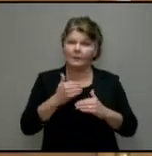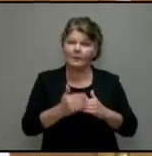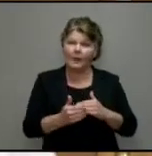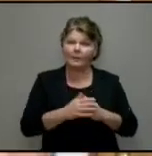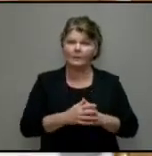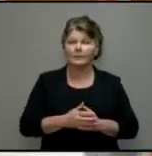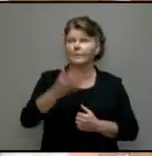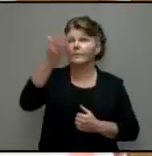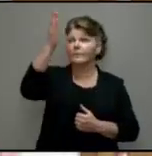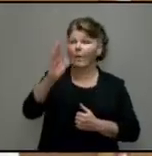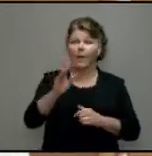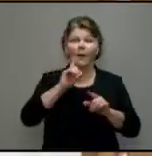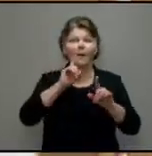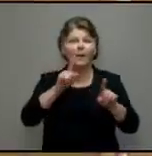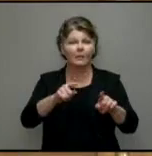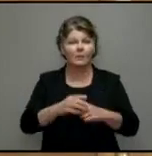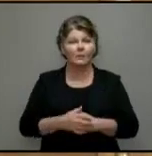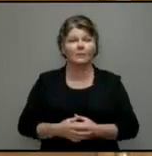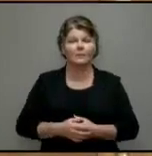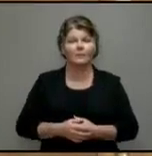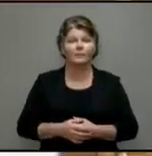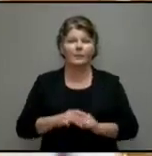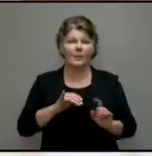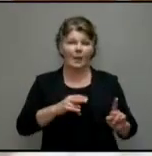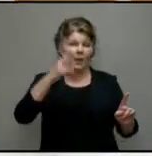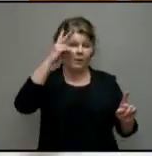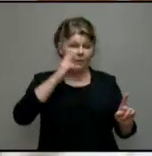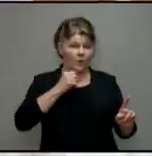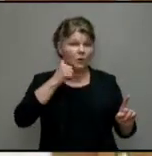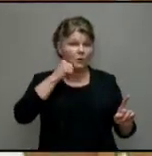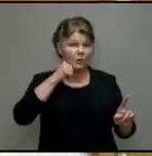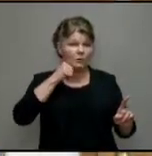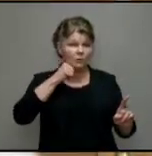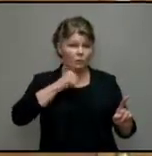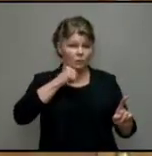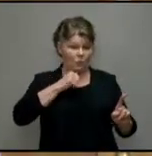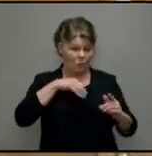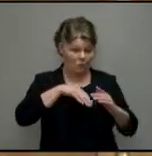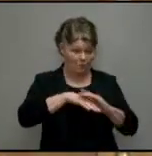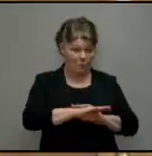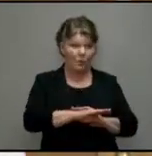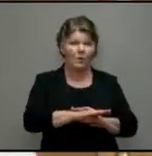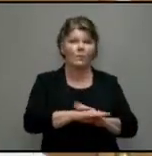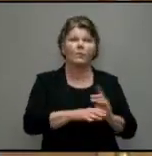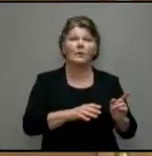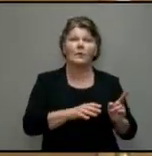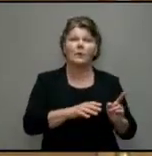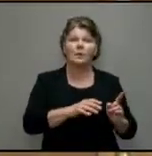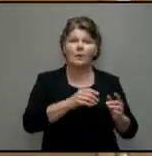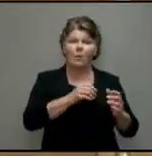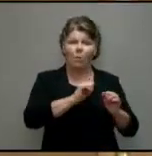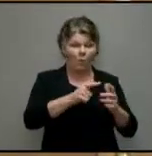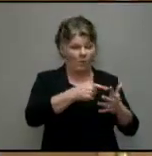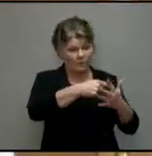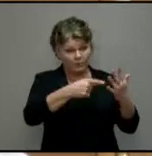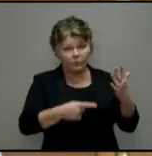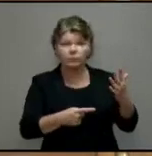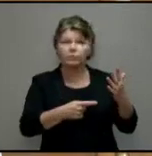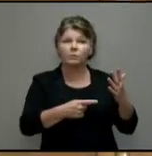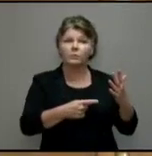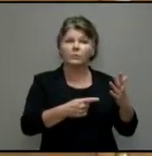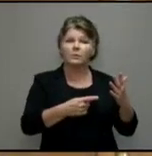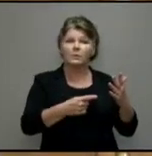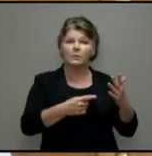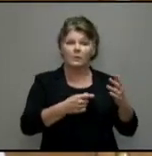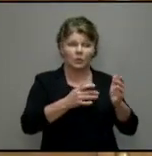that question. He'll show us how that virgin birth, the Magi's visit, the flight to Egypt are all historical markers that